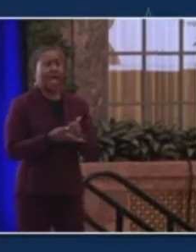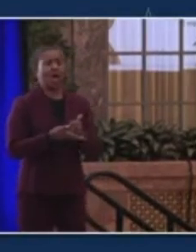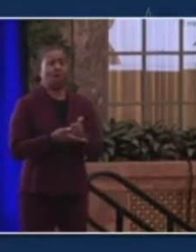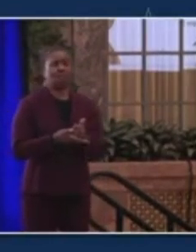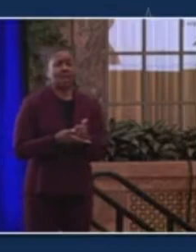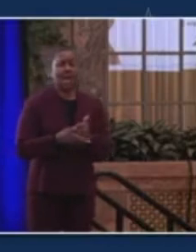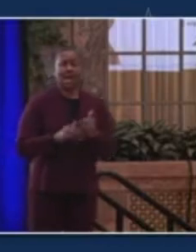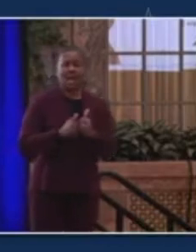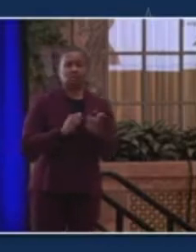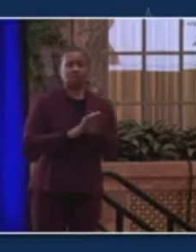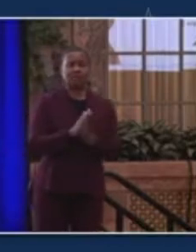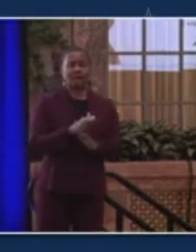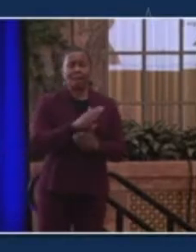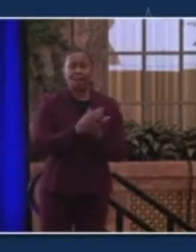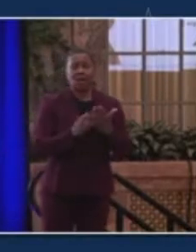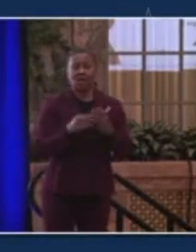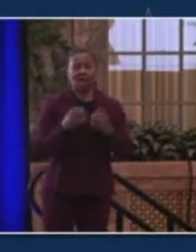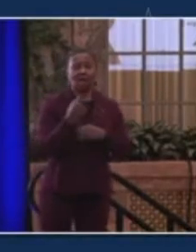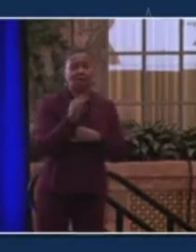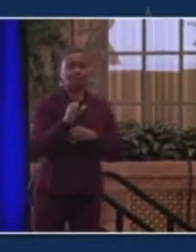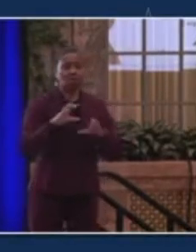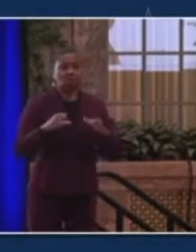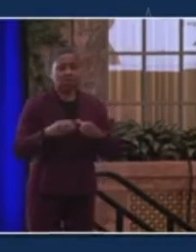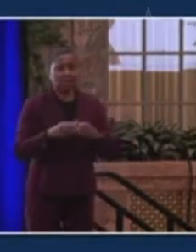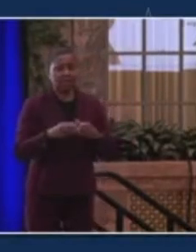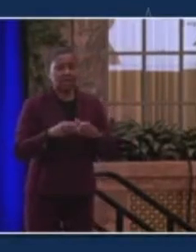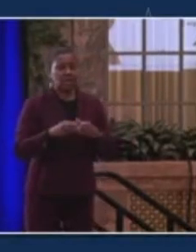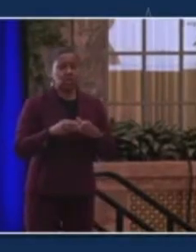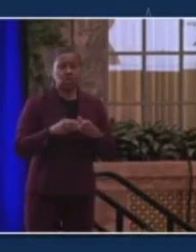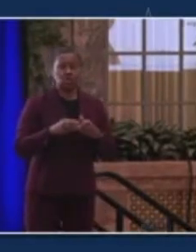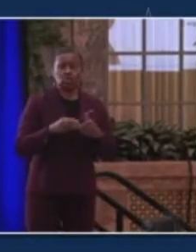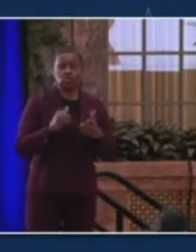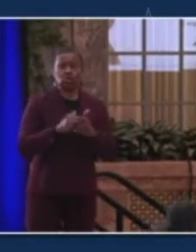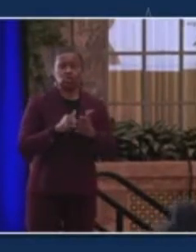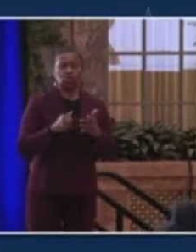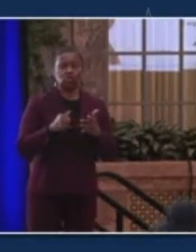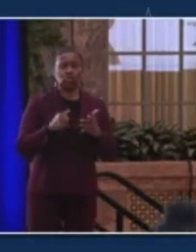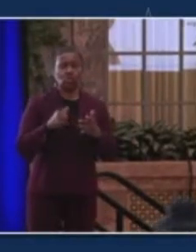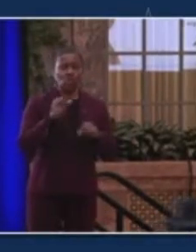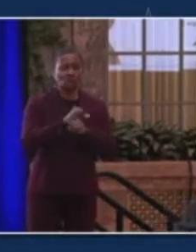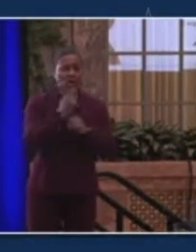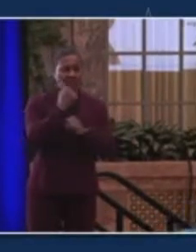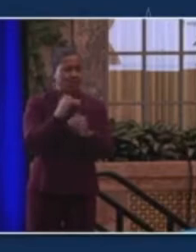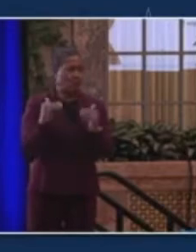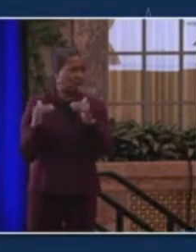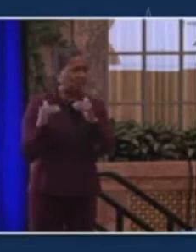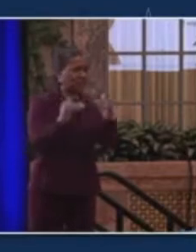and how to be a part of a movement to bend the arc toward justice.